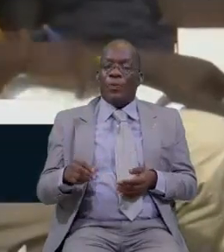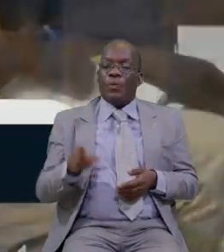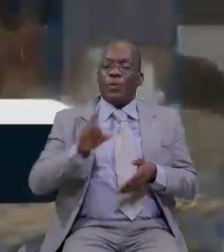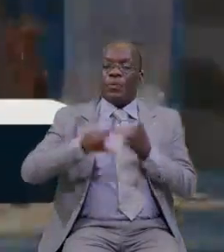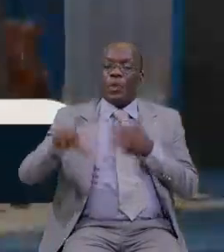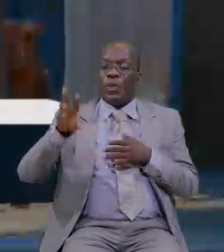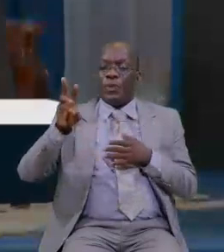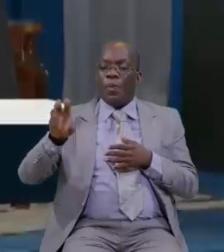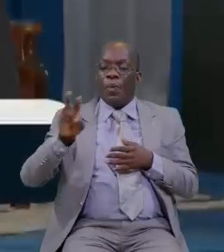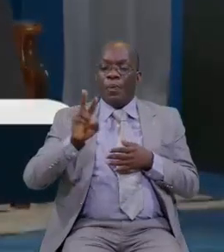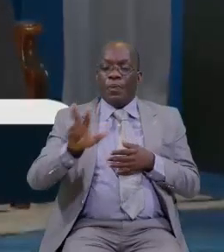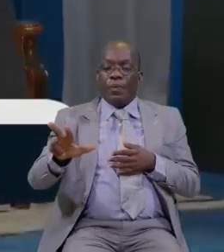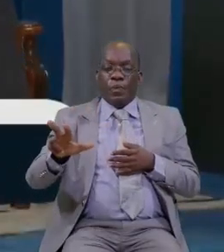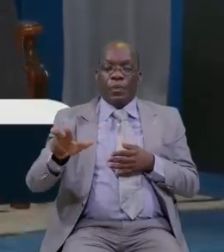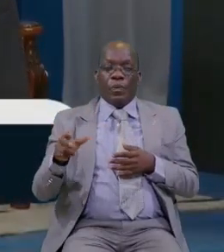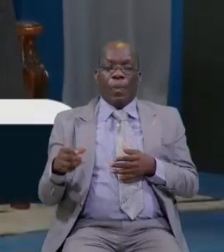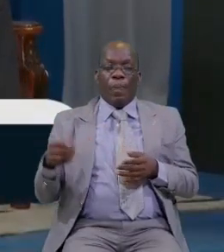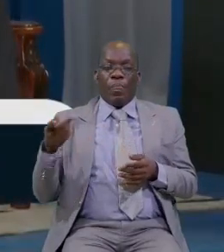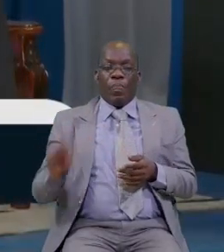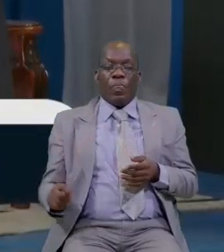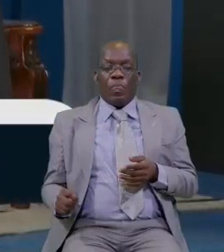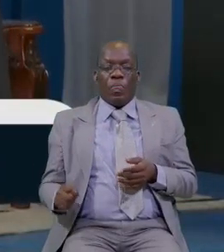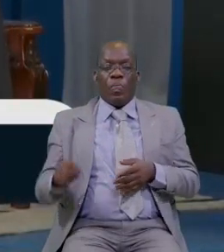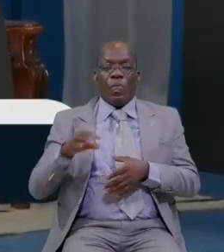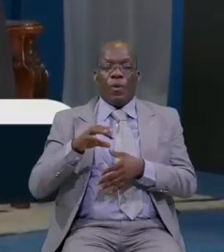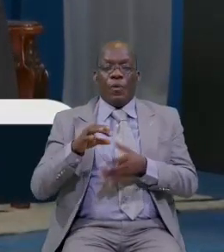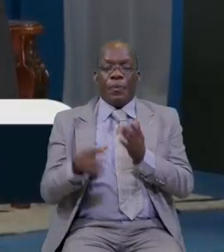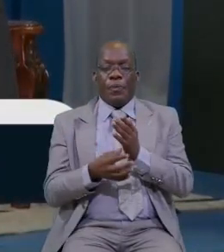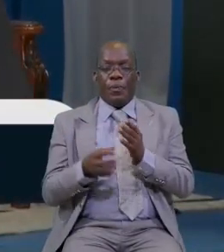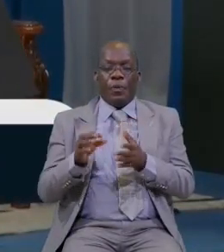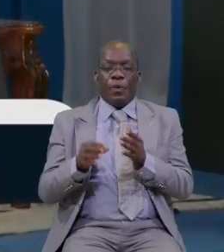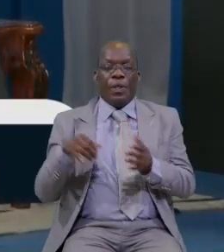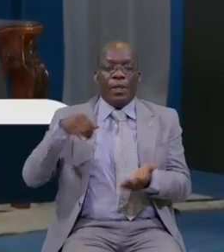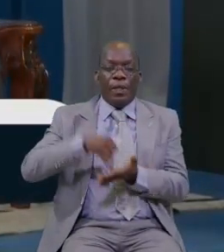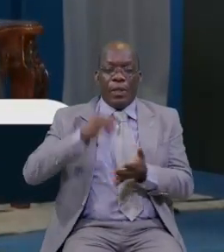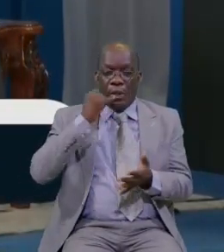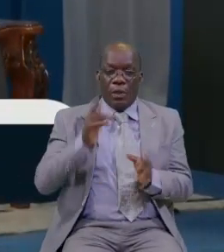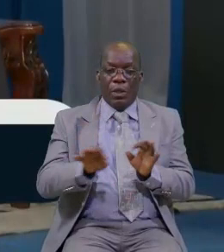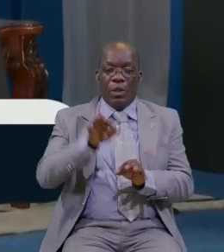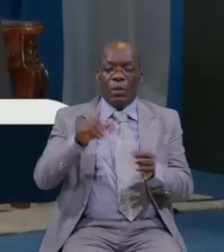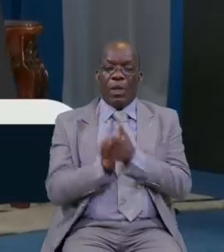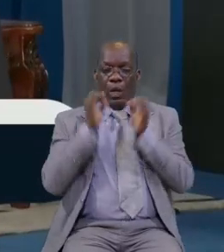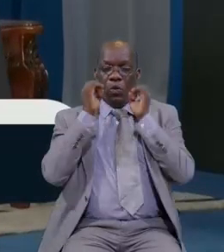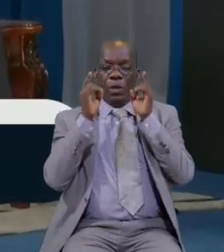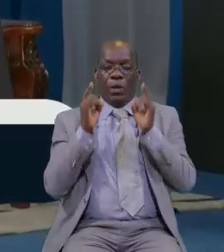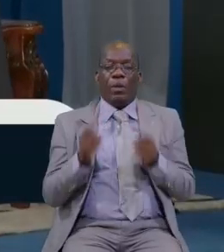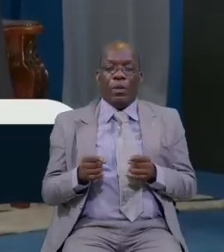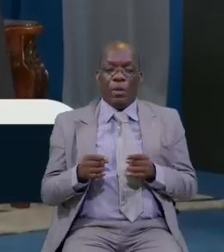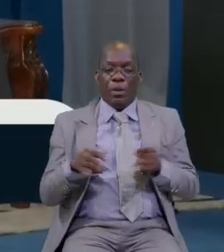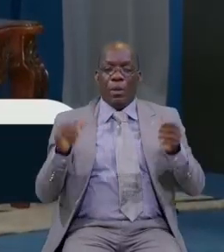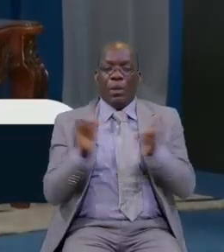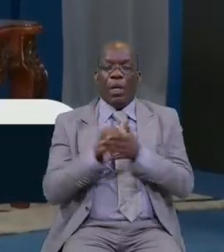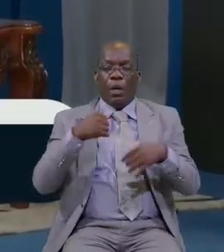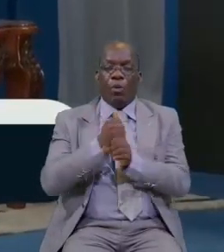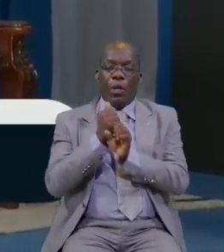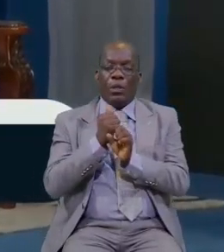says, the flesh, it is the spirit that quickeneth, that makes alive,